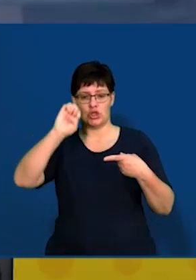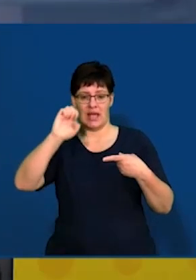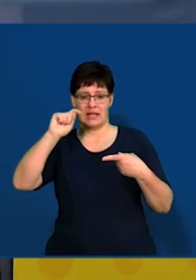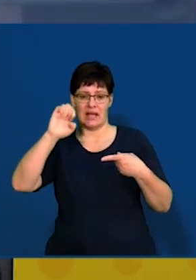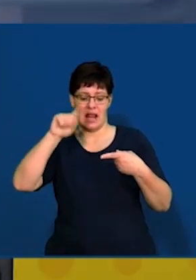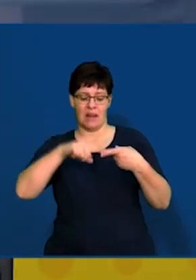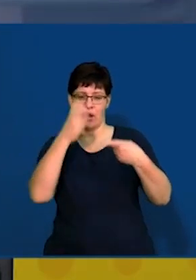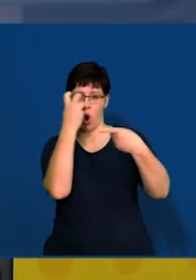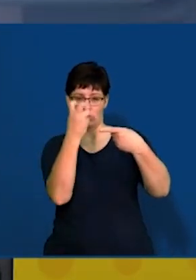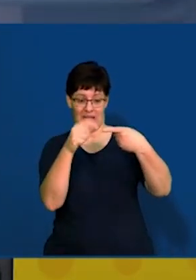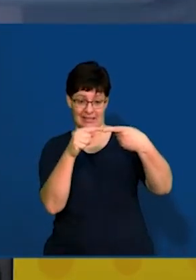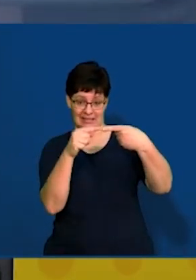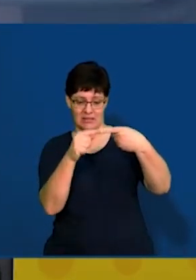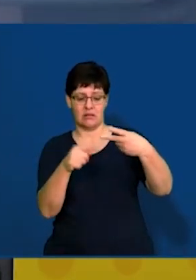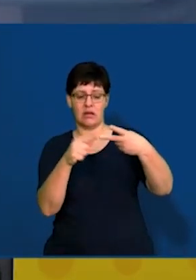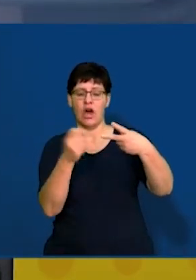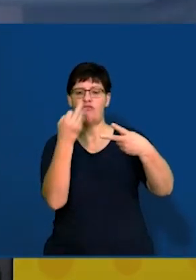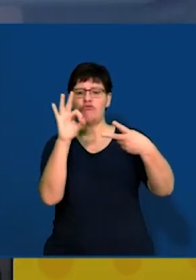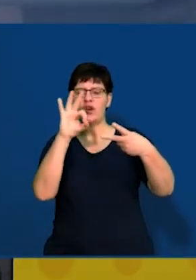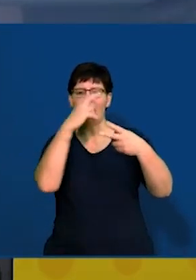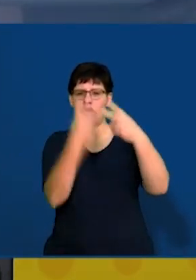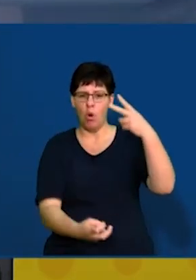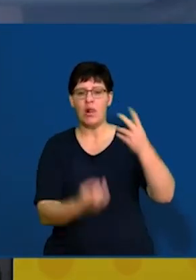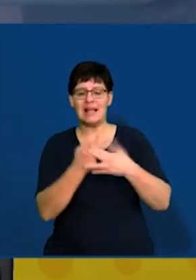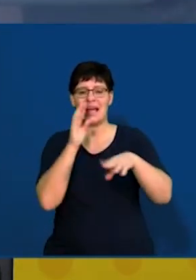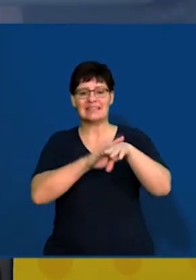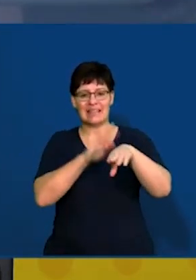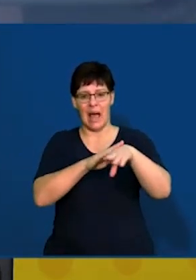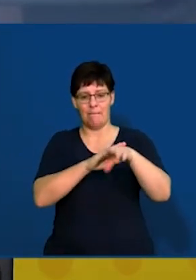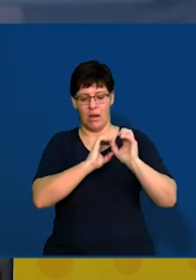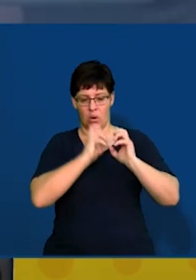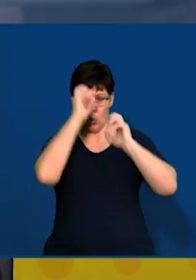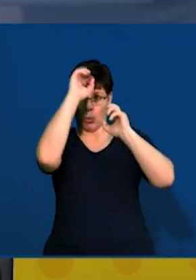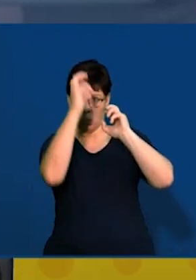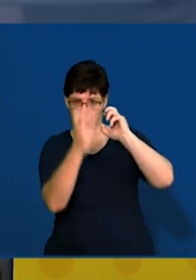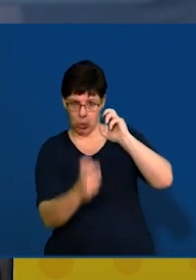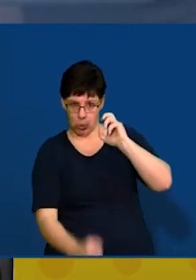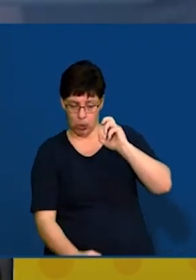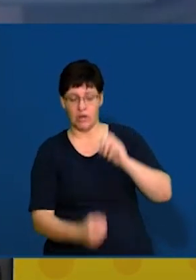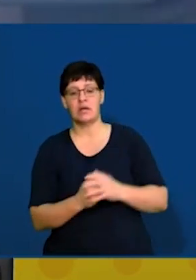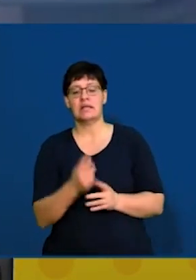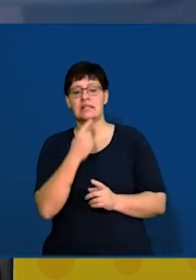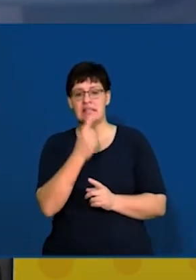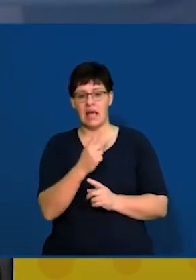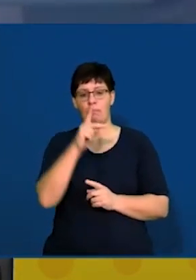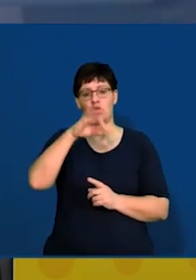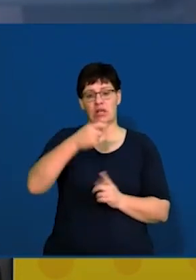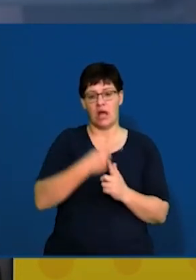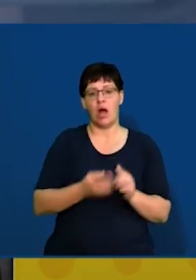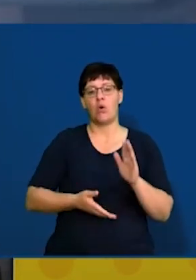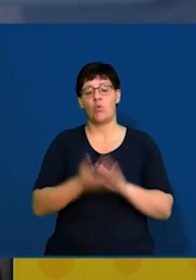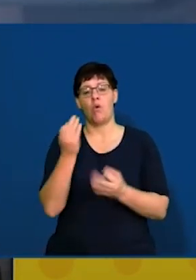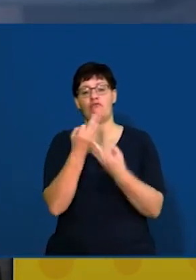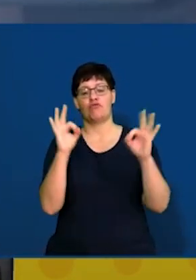And then free fall is a type of motion. So maybe just to summarize that, we would say a projectile undergoes free